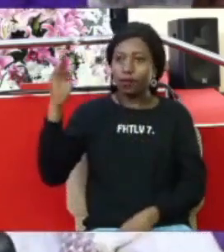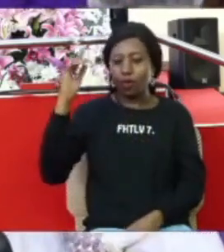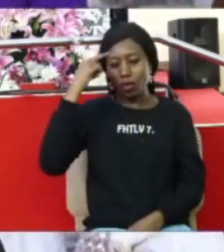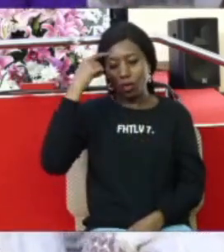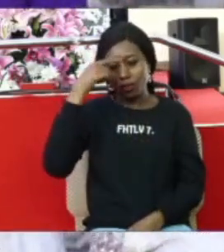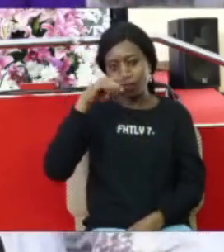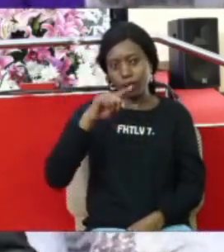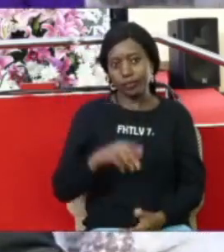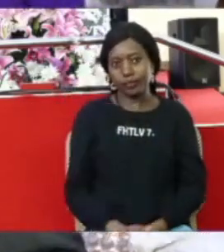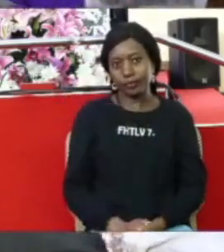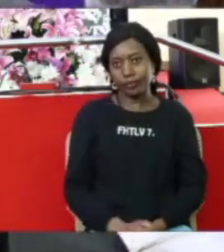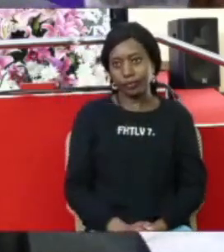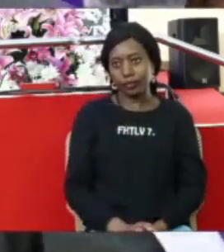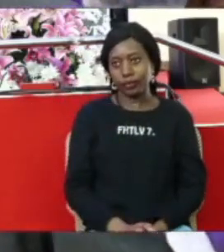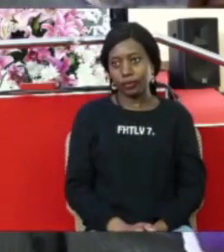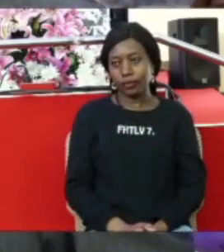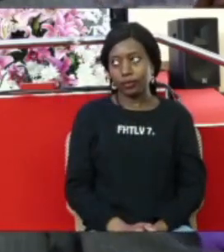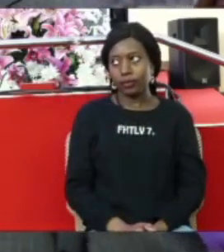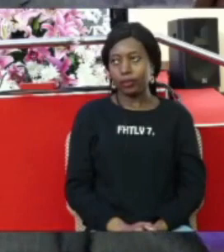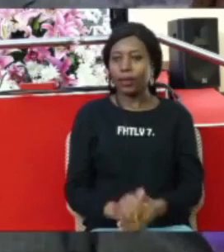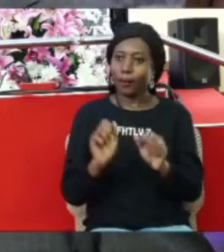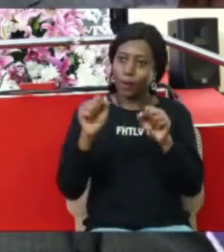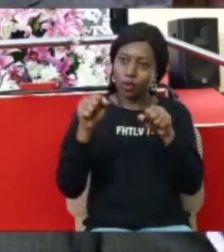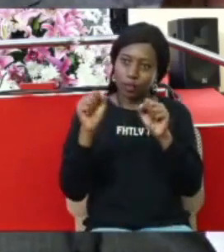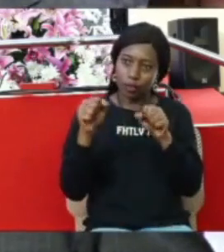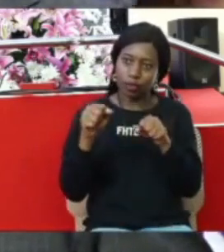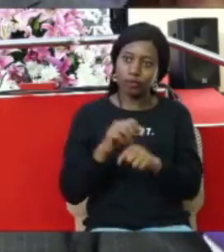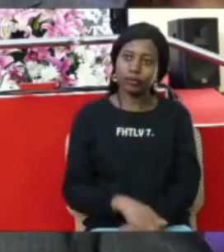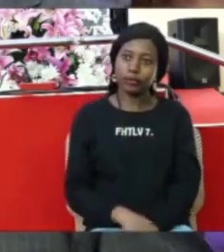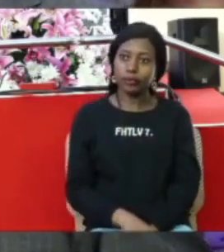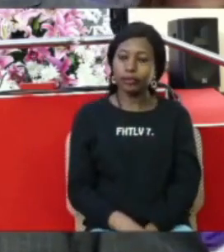you're believing God for, is possible.